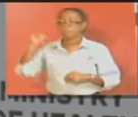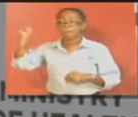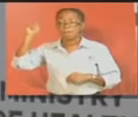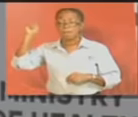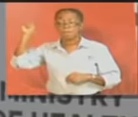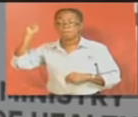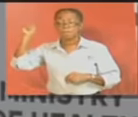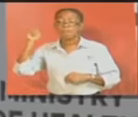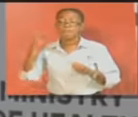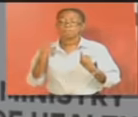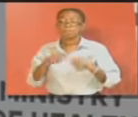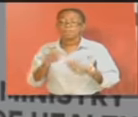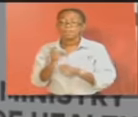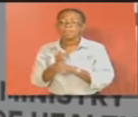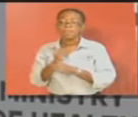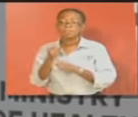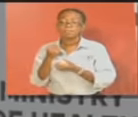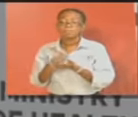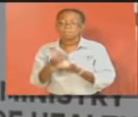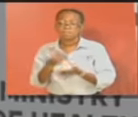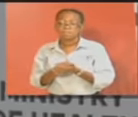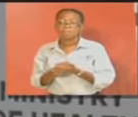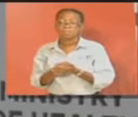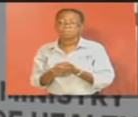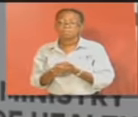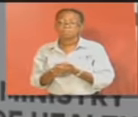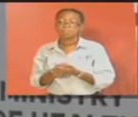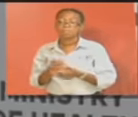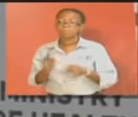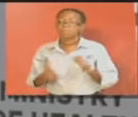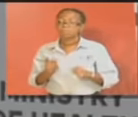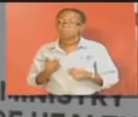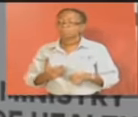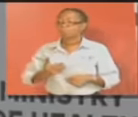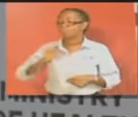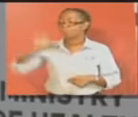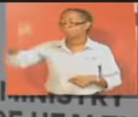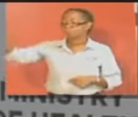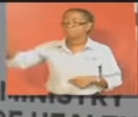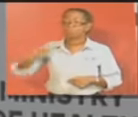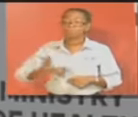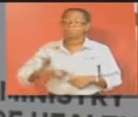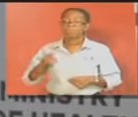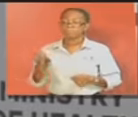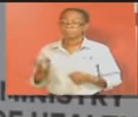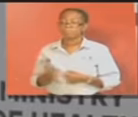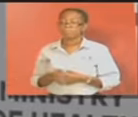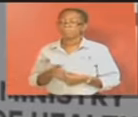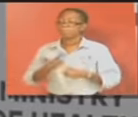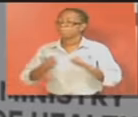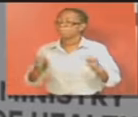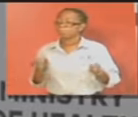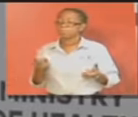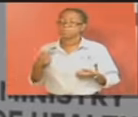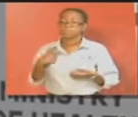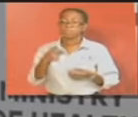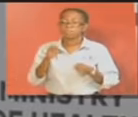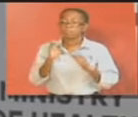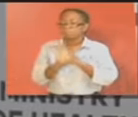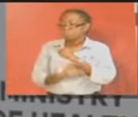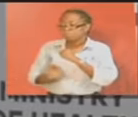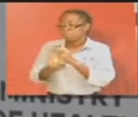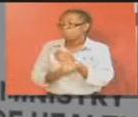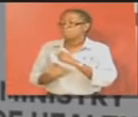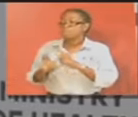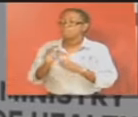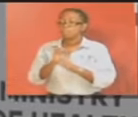as much as the official channels can do to enhance protection. The rest of it is really and truly